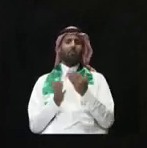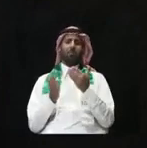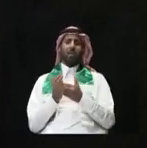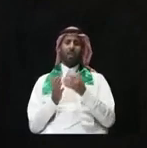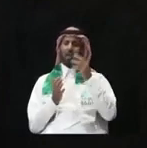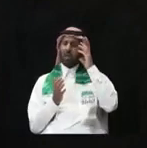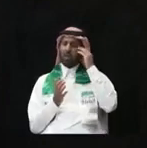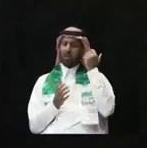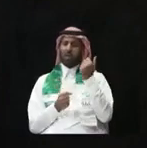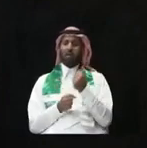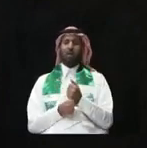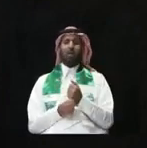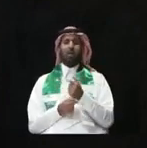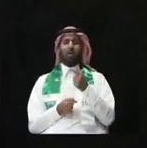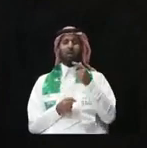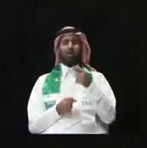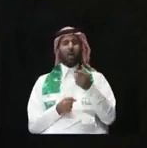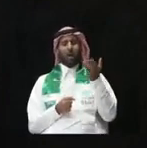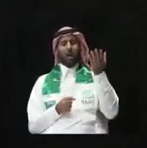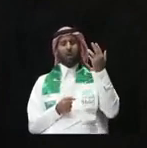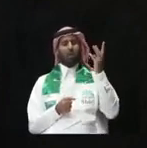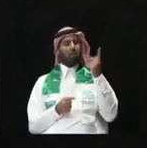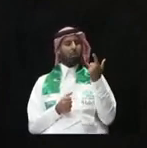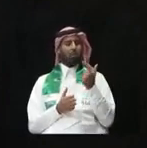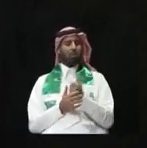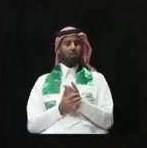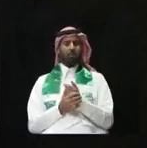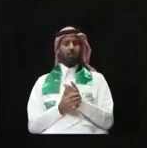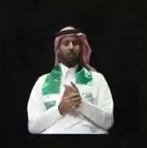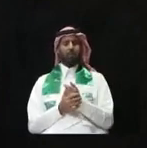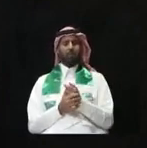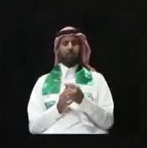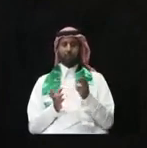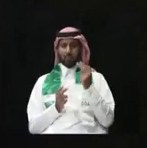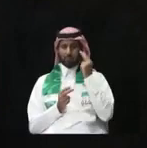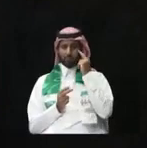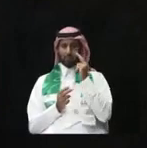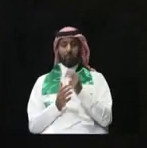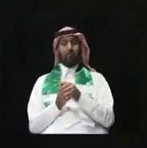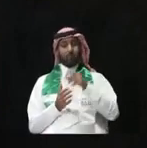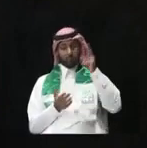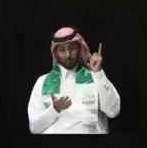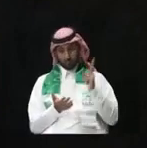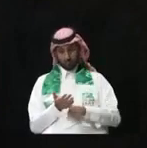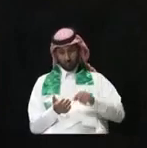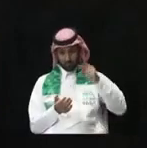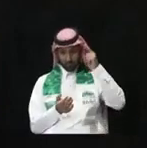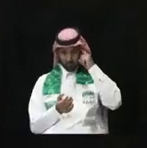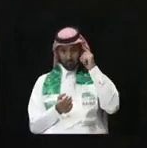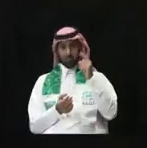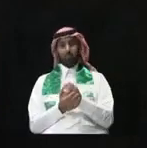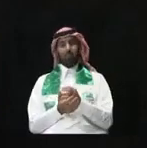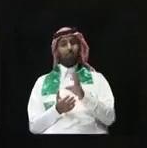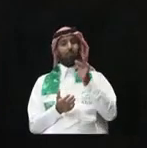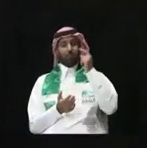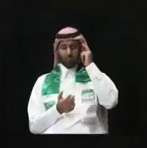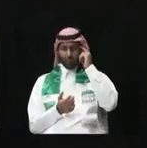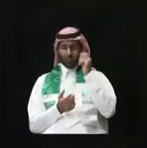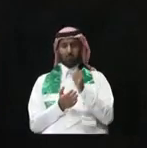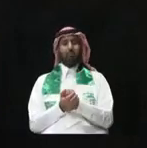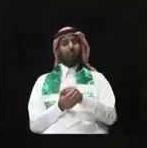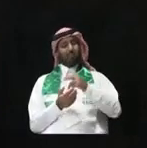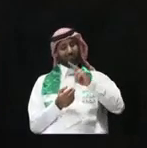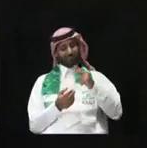situation, how was it in the past. So let's start. Facts that caused or initiated